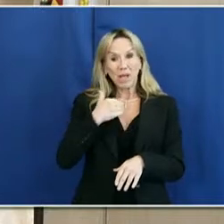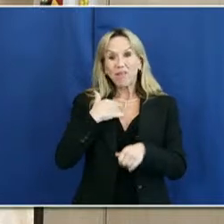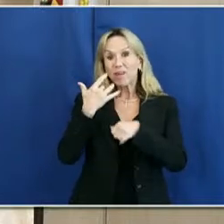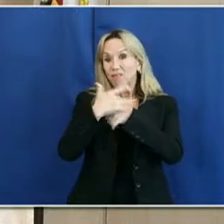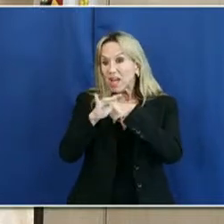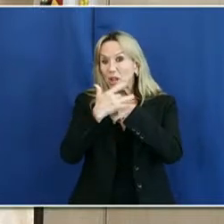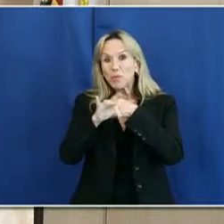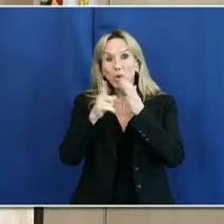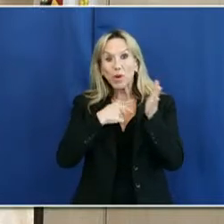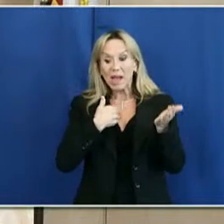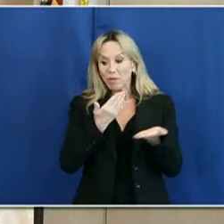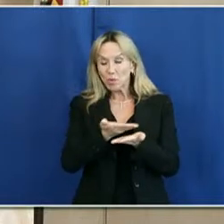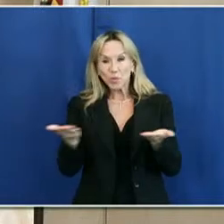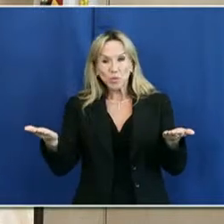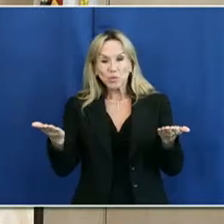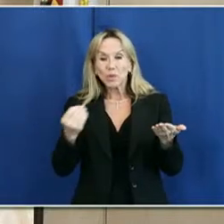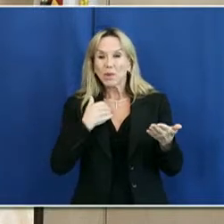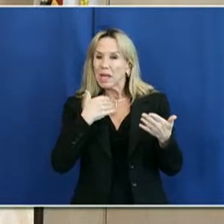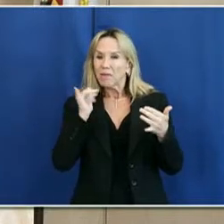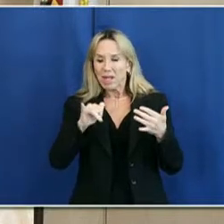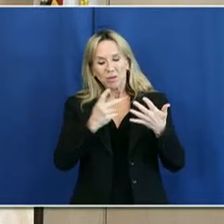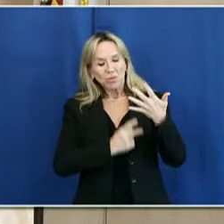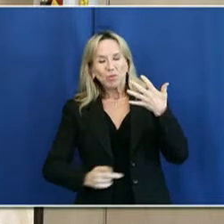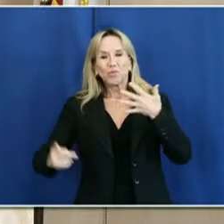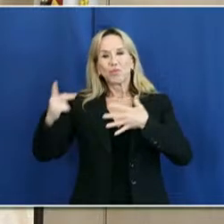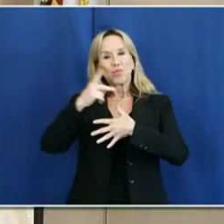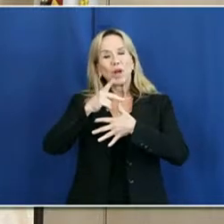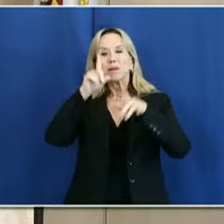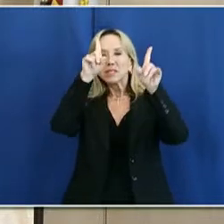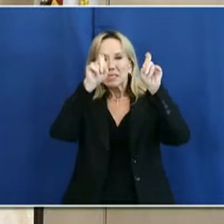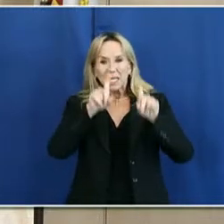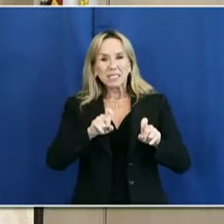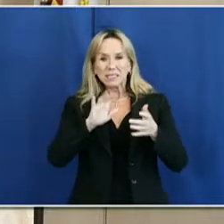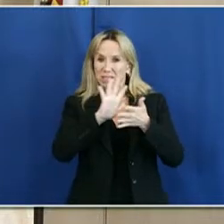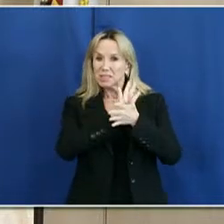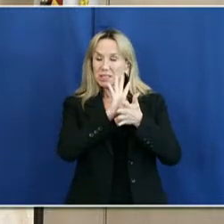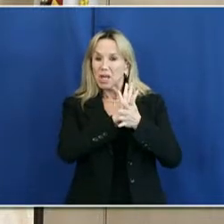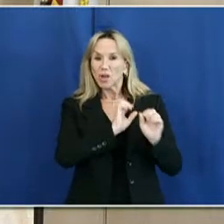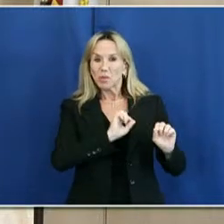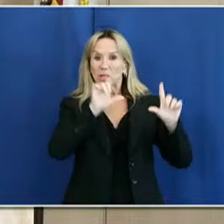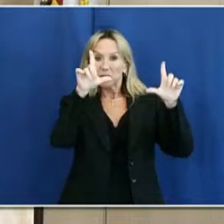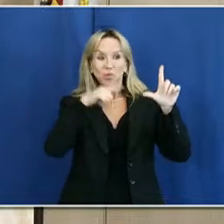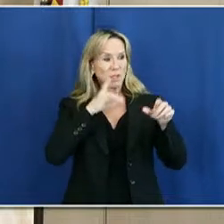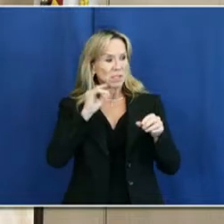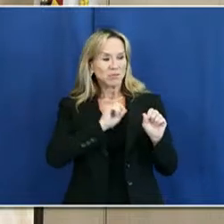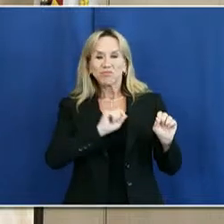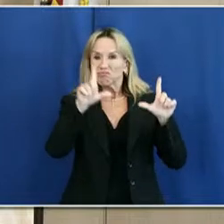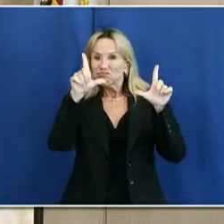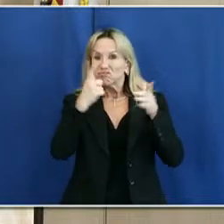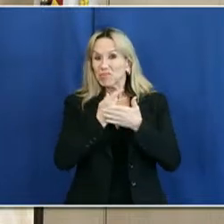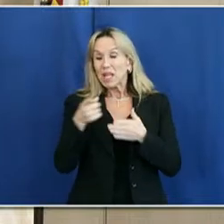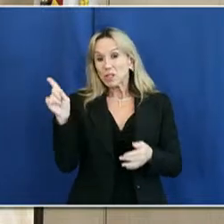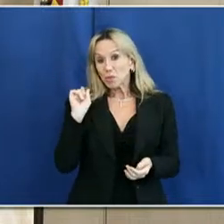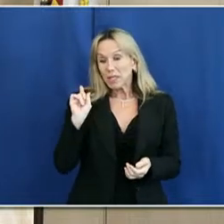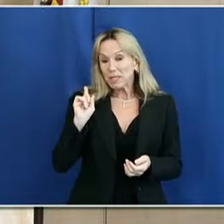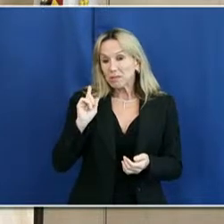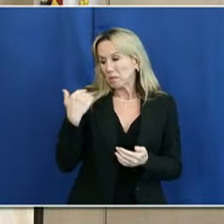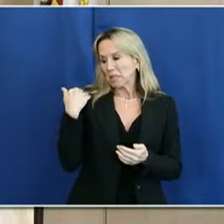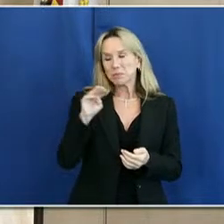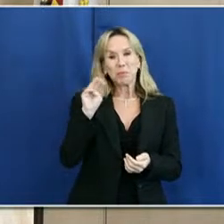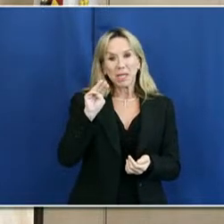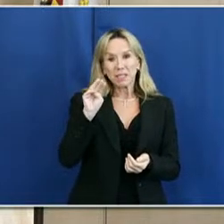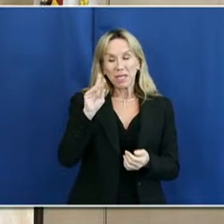our priority testing document last week, I believe. Yes, we issued a KHAN last